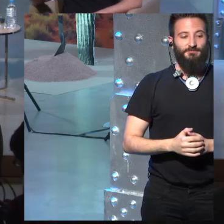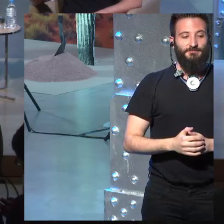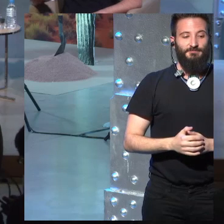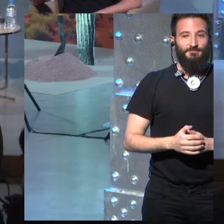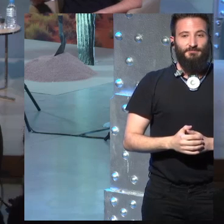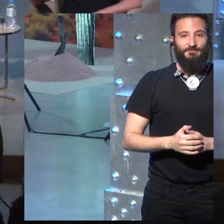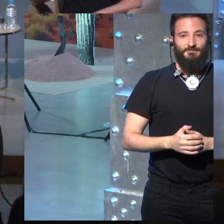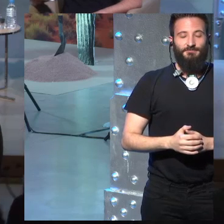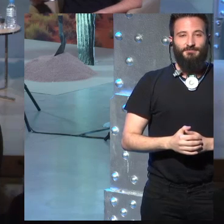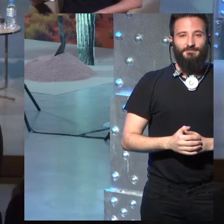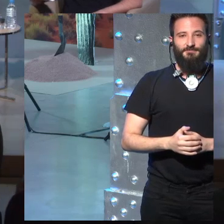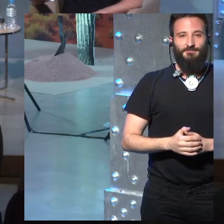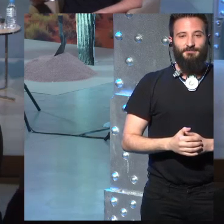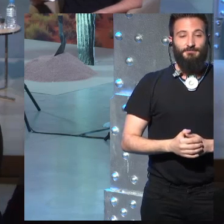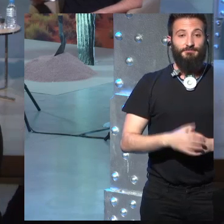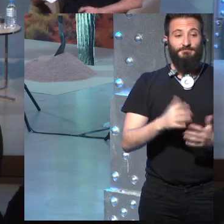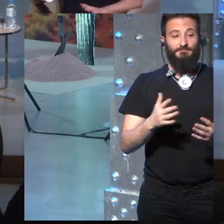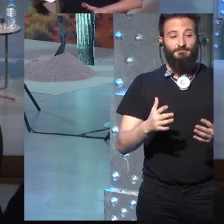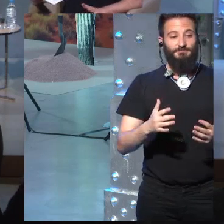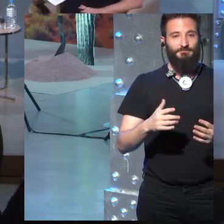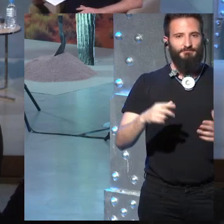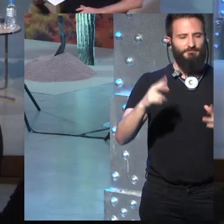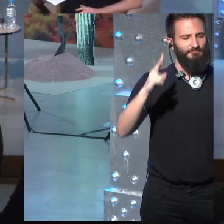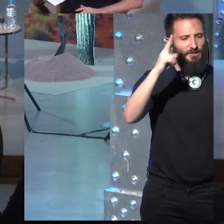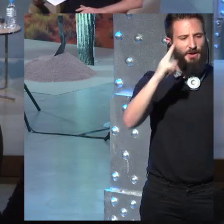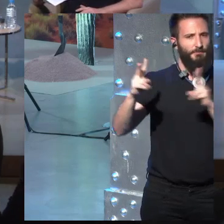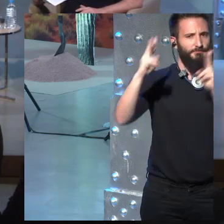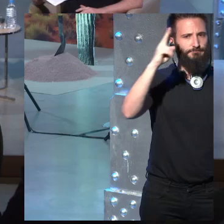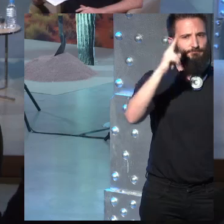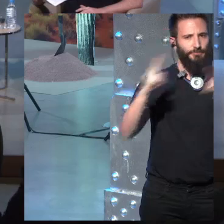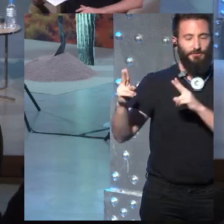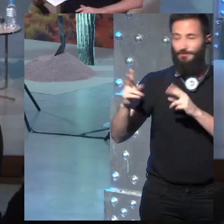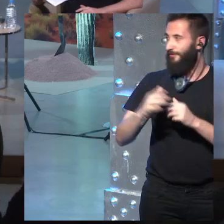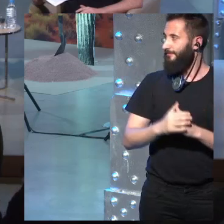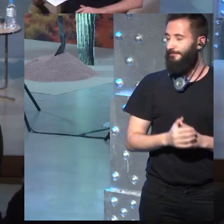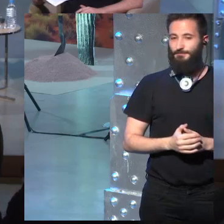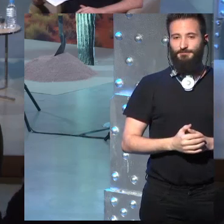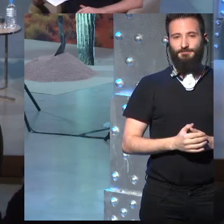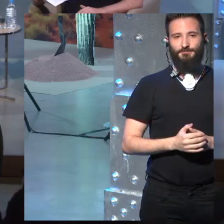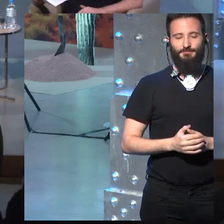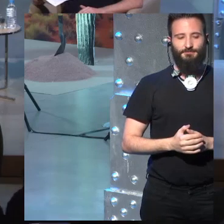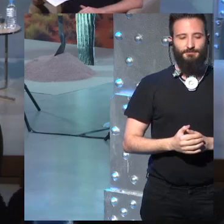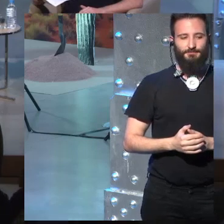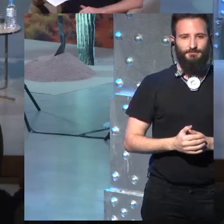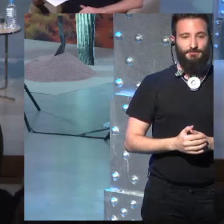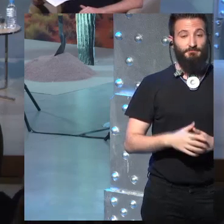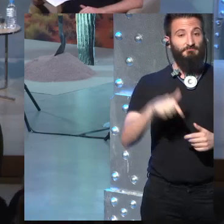He's translating himself now. La que es el episodio que le esperaba. Tonight's episode, it's one of the best of the whole